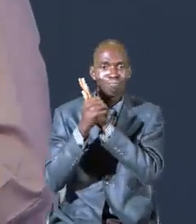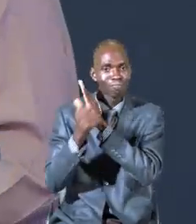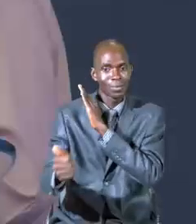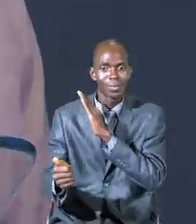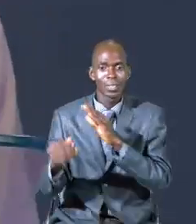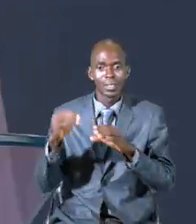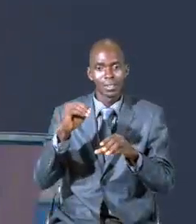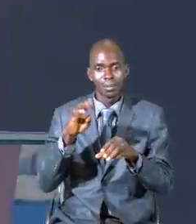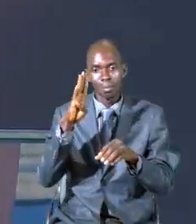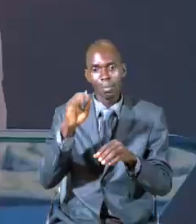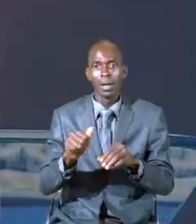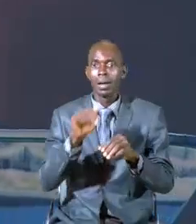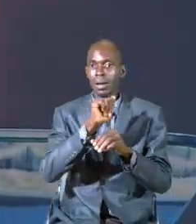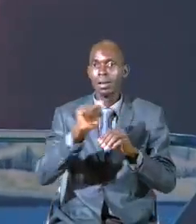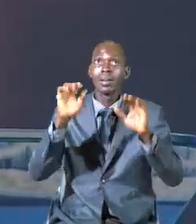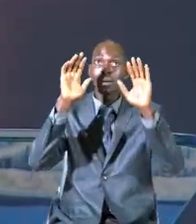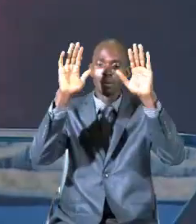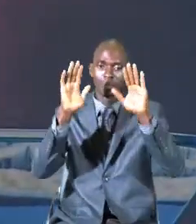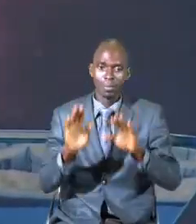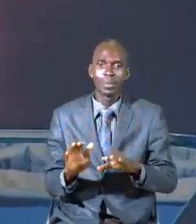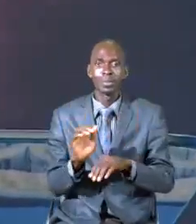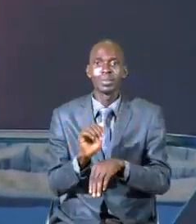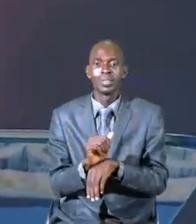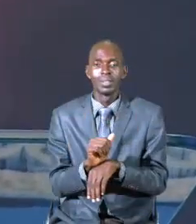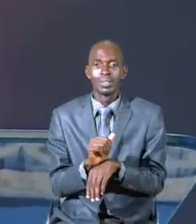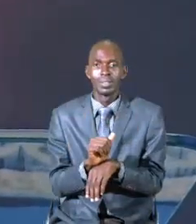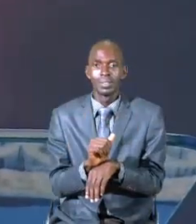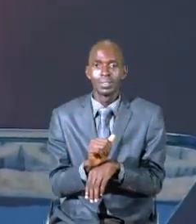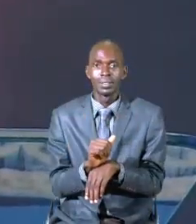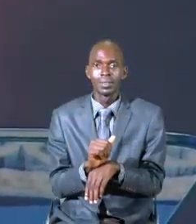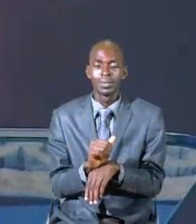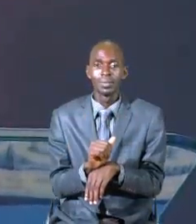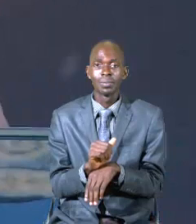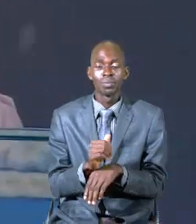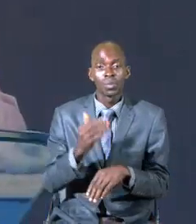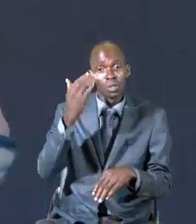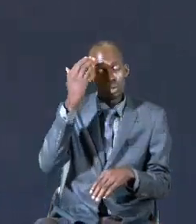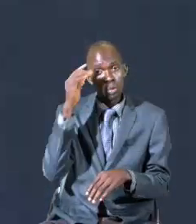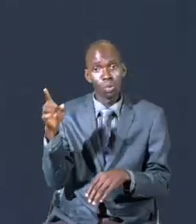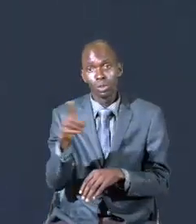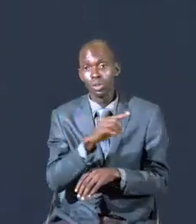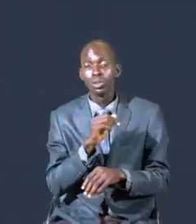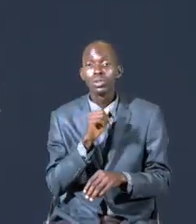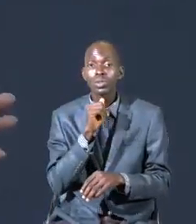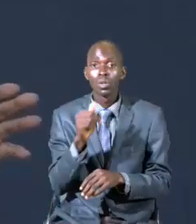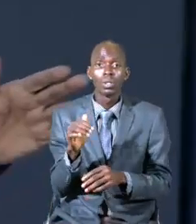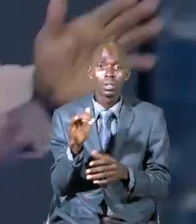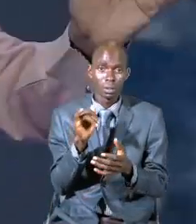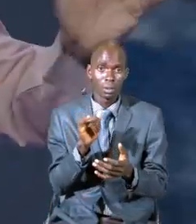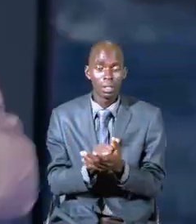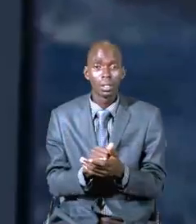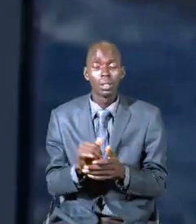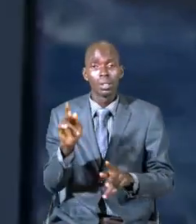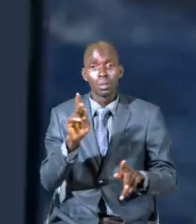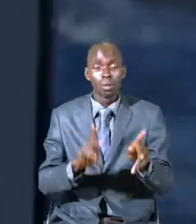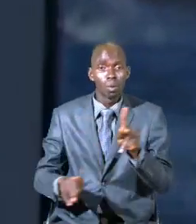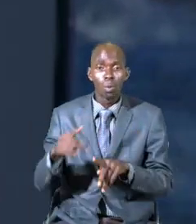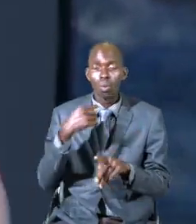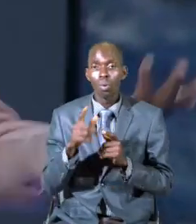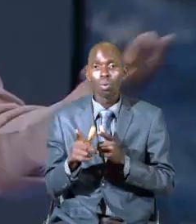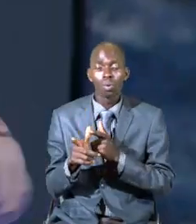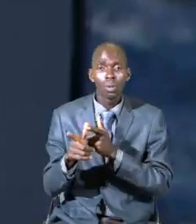Corinthians chapter 9, verse 24, know ye not that they which run in a